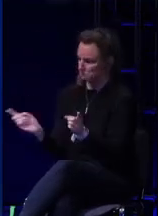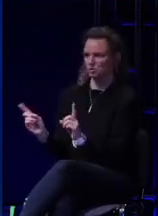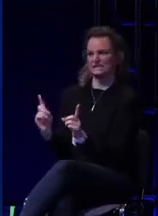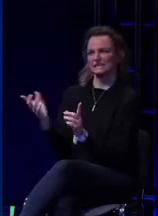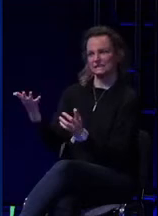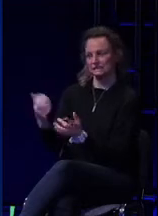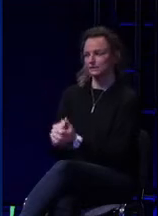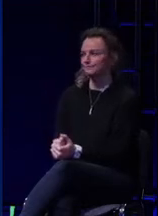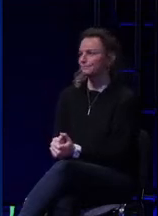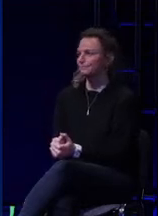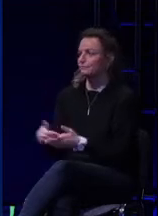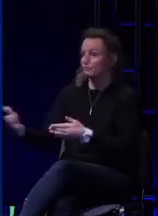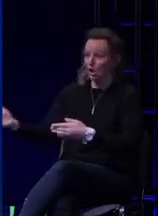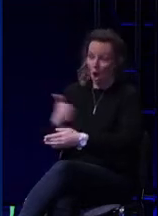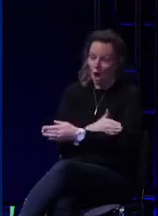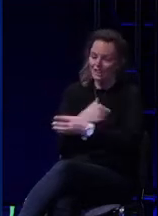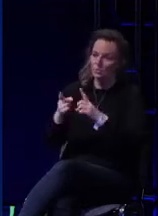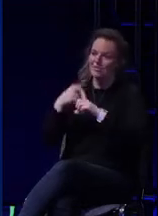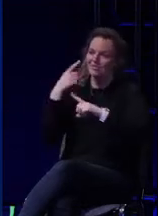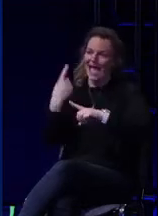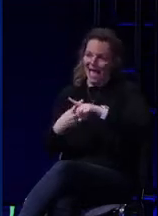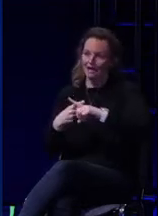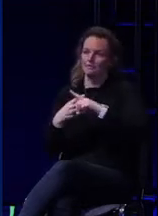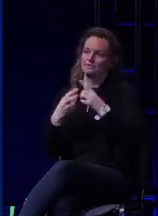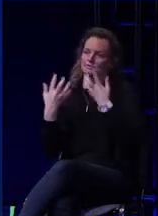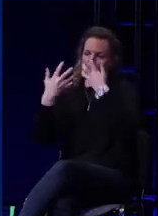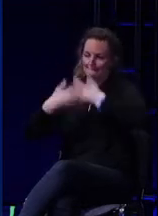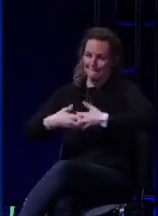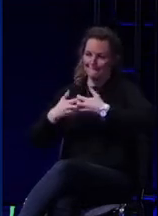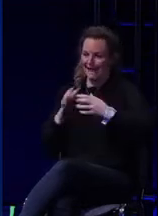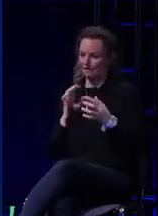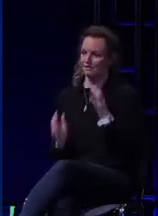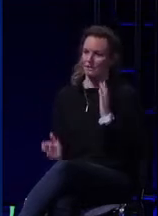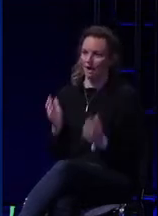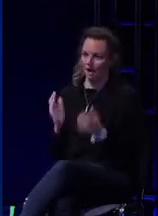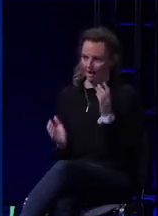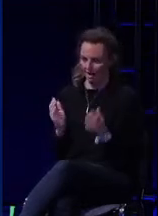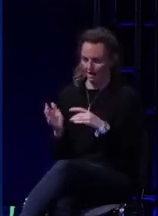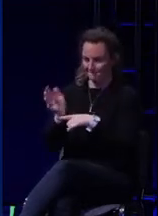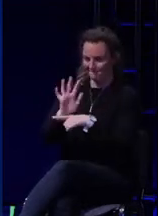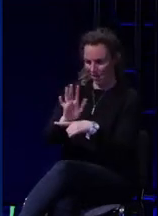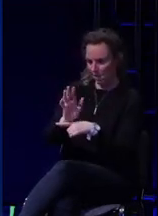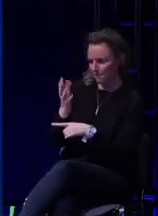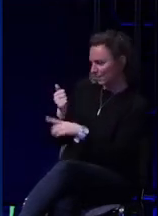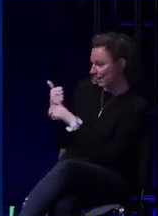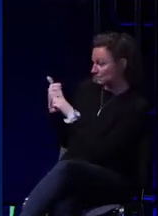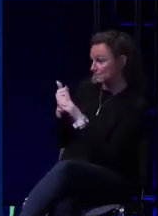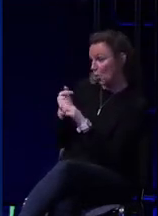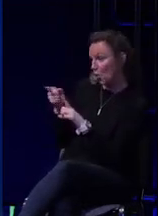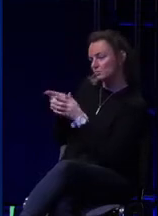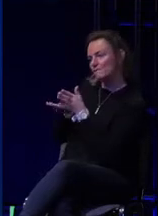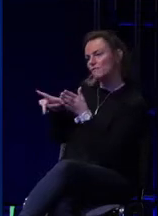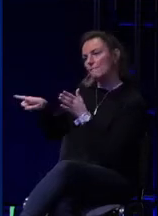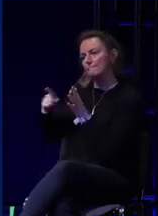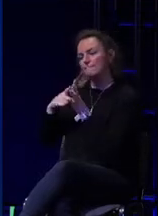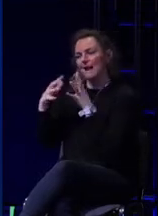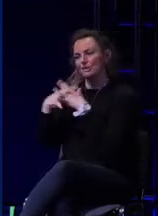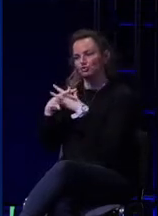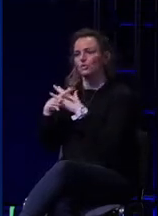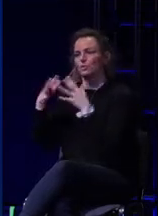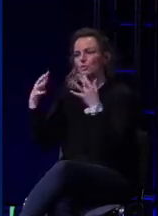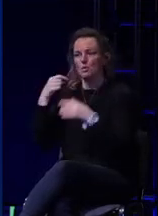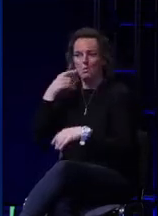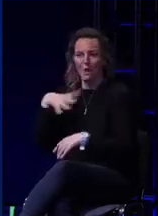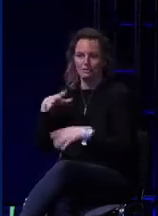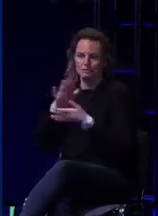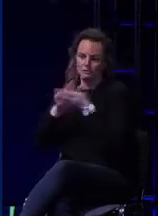early on with Ex Machina, we had that support with Andrew Whitehurst, who was with DNEG at the time,